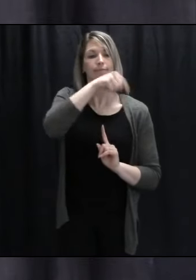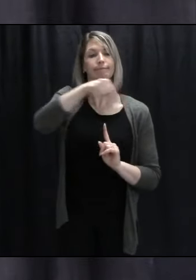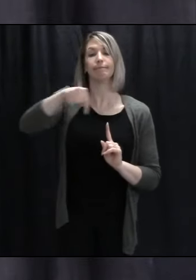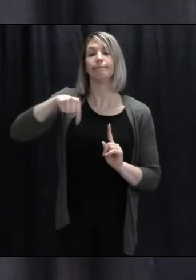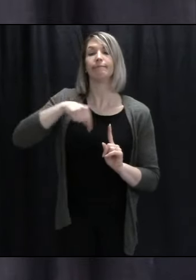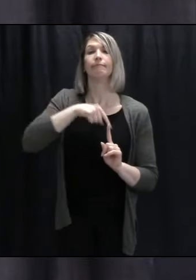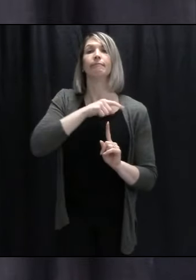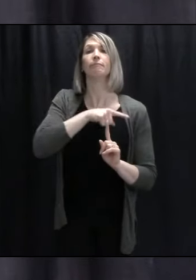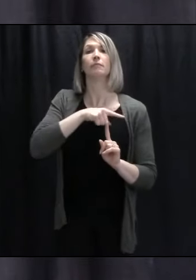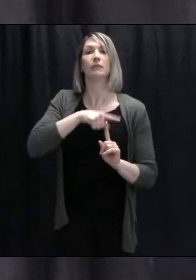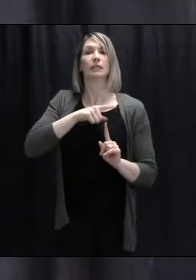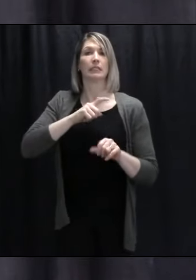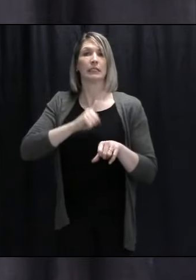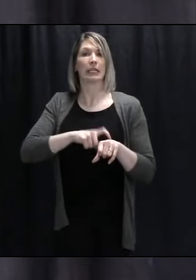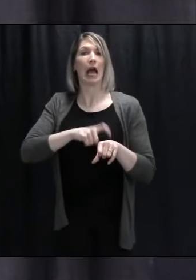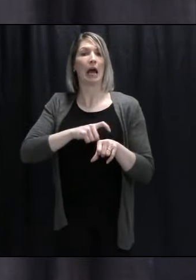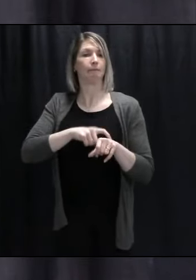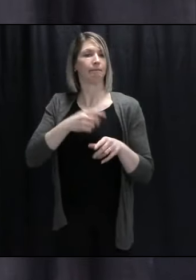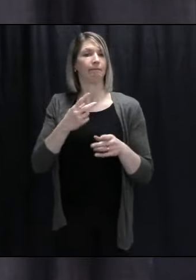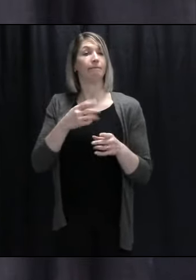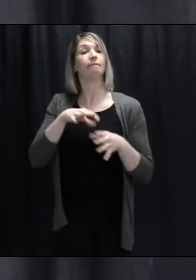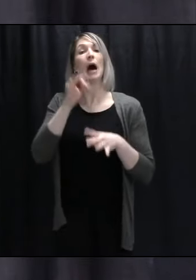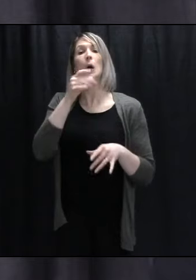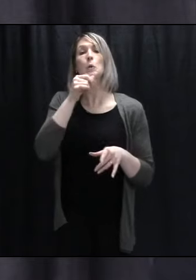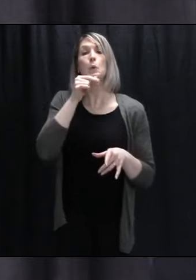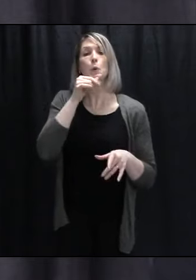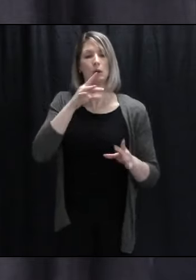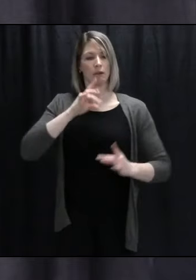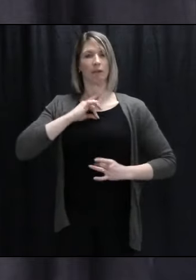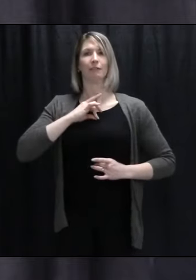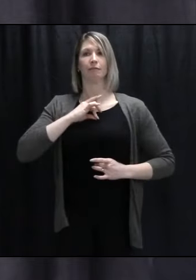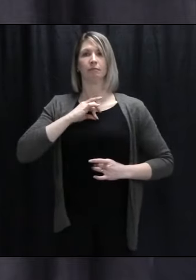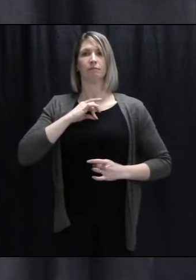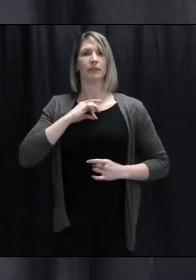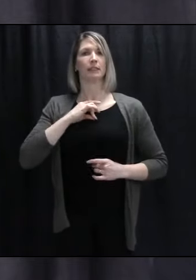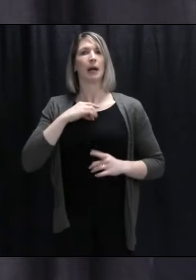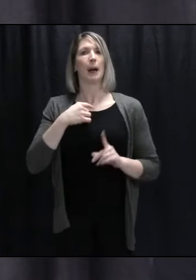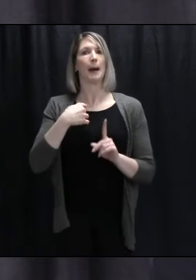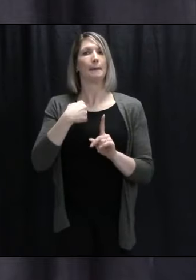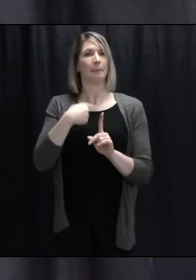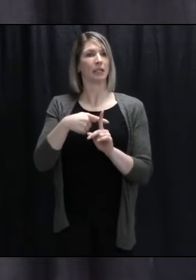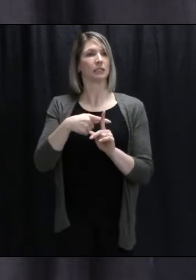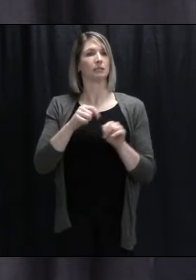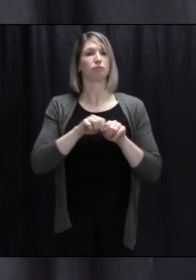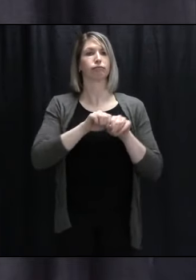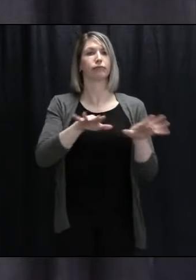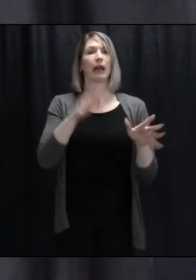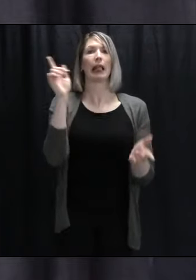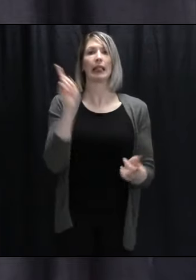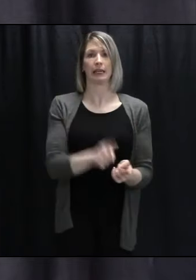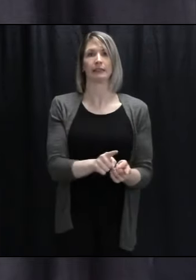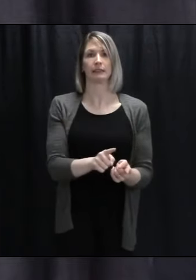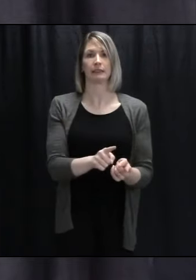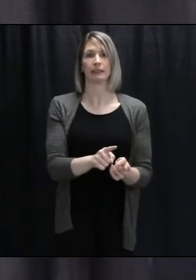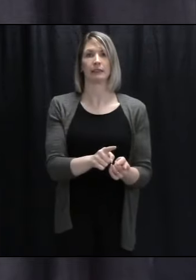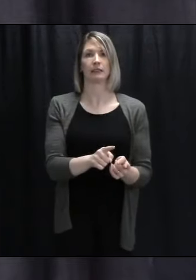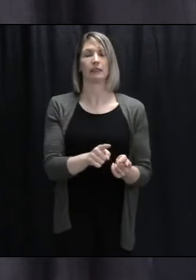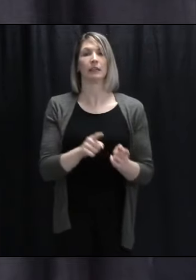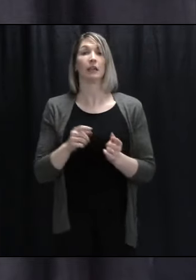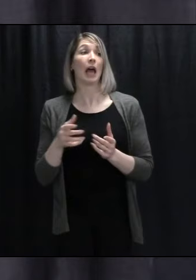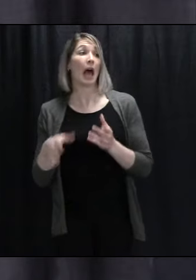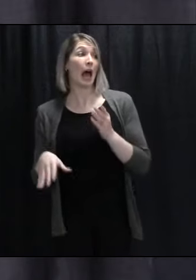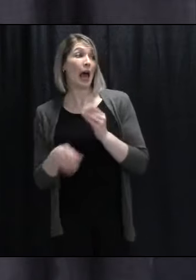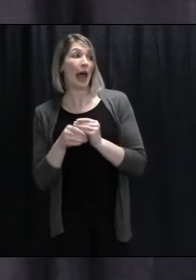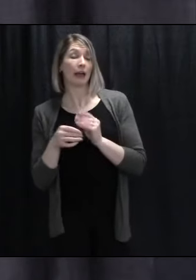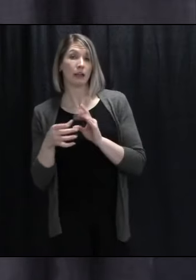reduce the exposure and to make sure that you get your premises as clean as possible. I don't know if the chief medical officer would